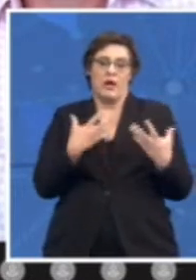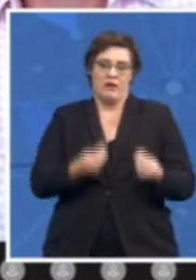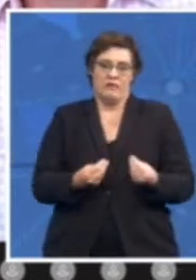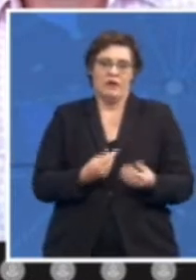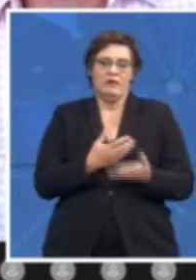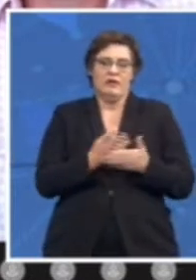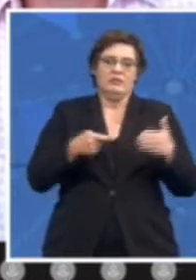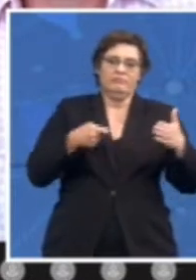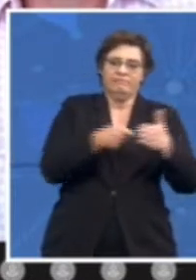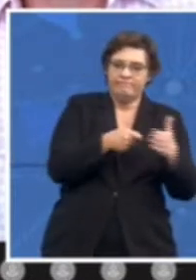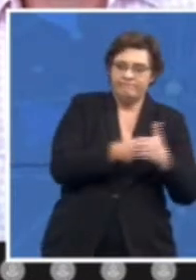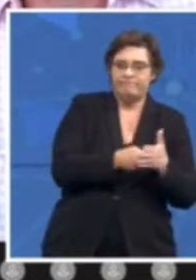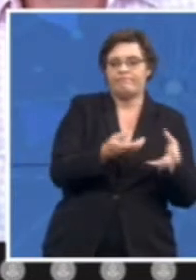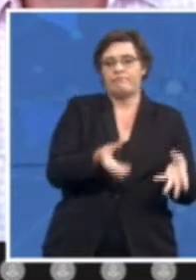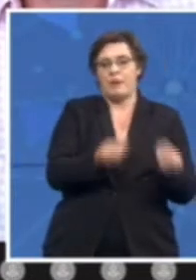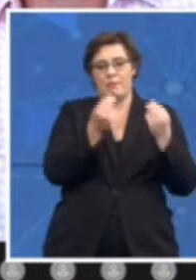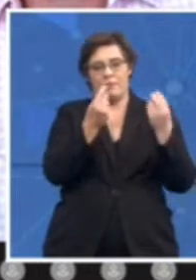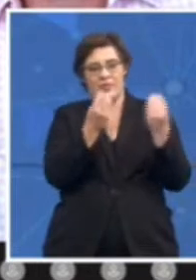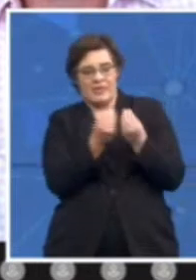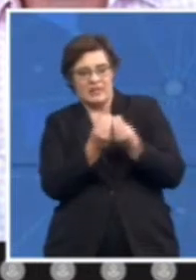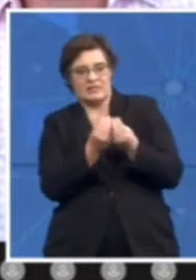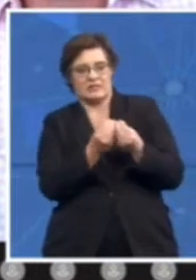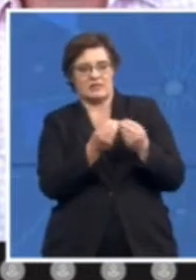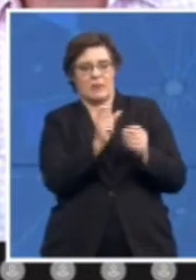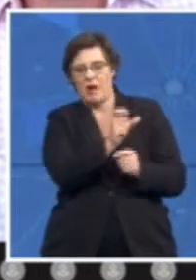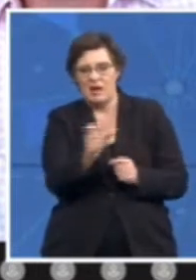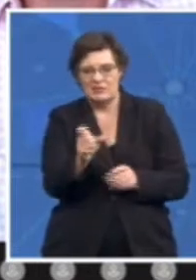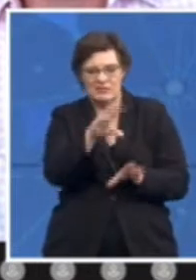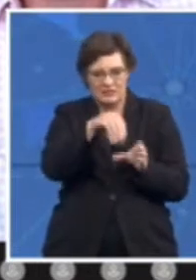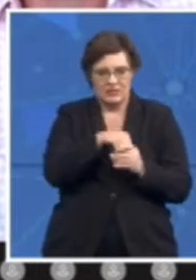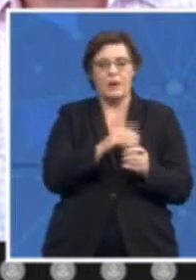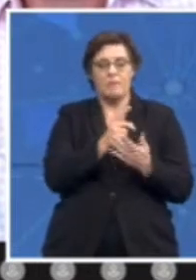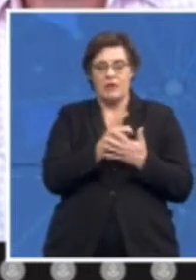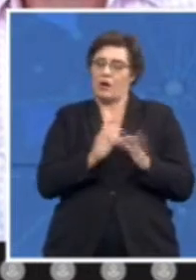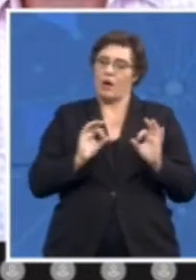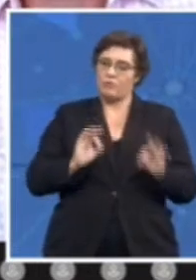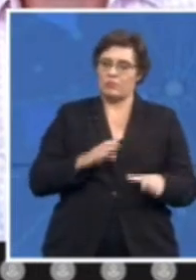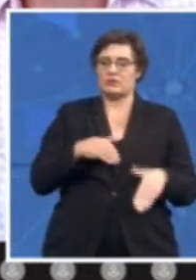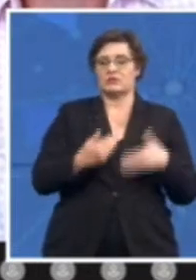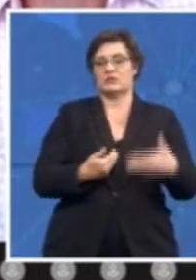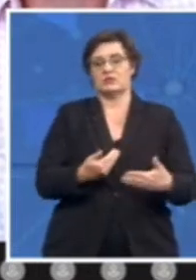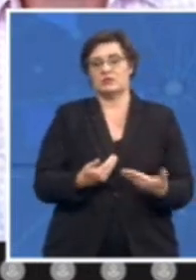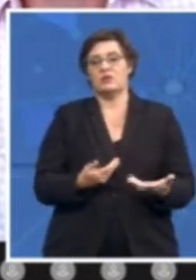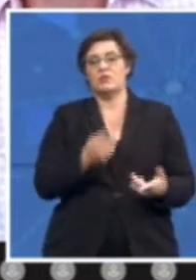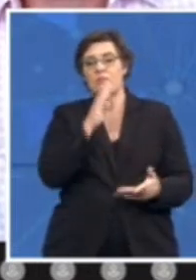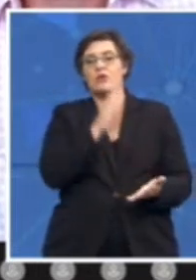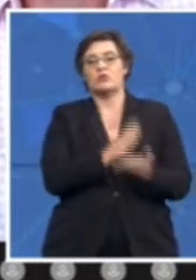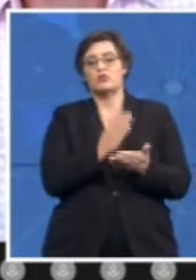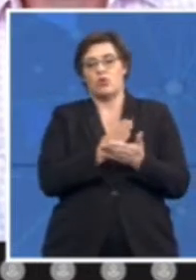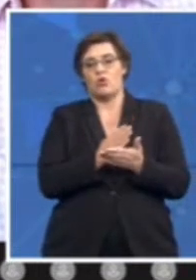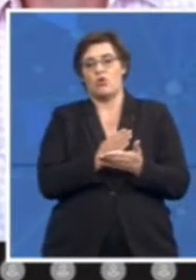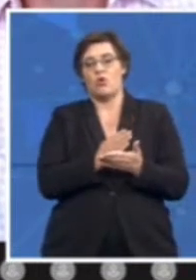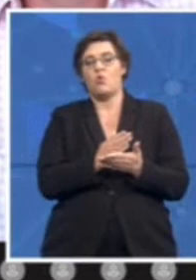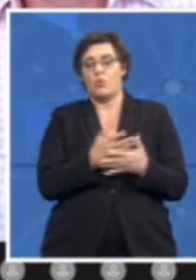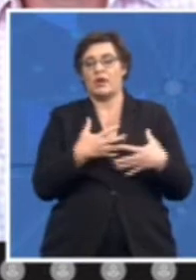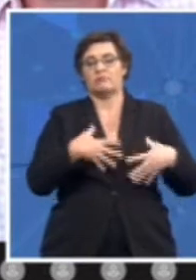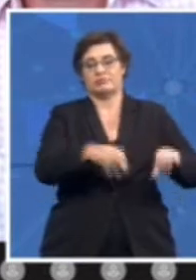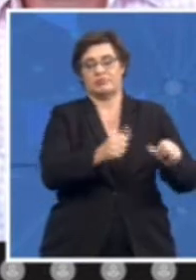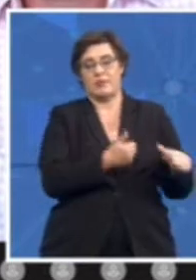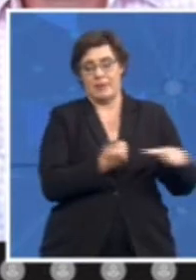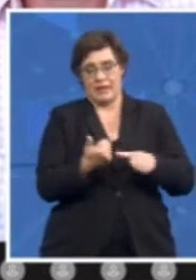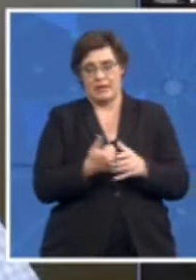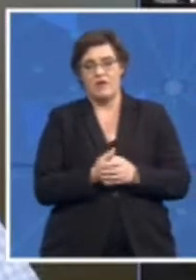we will take appropriate steps to ensure that we can relieve that. So the outlook for next week at this point in